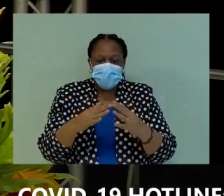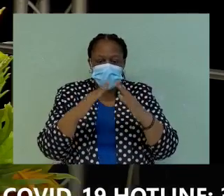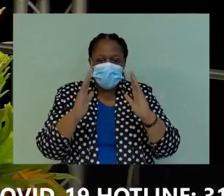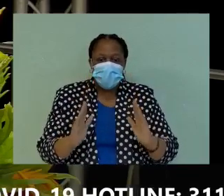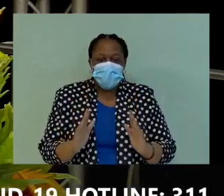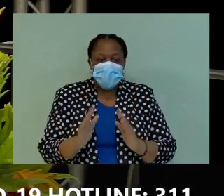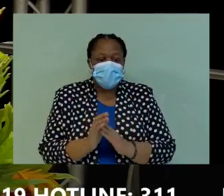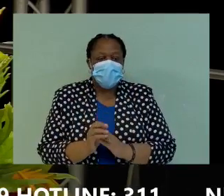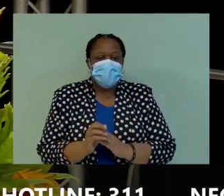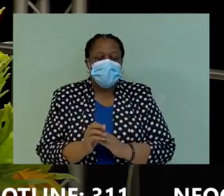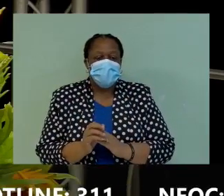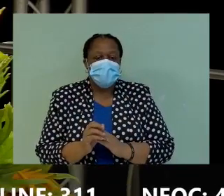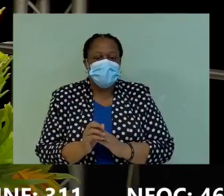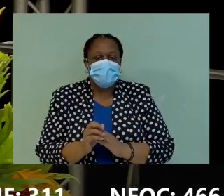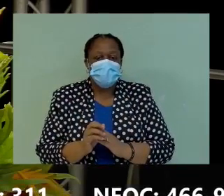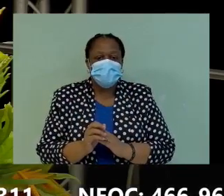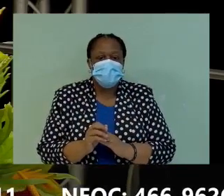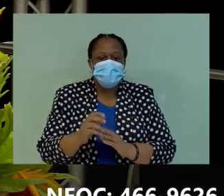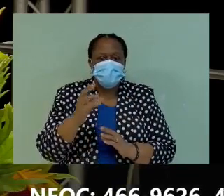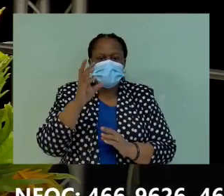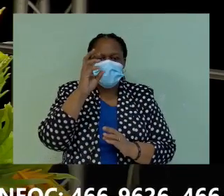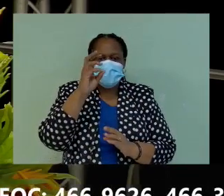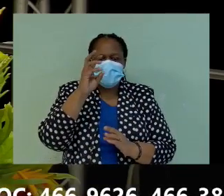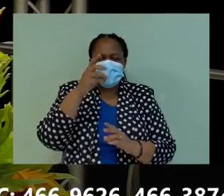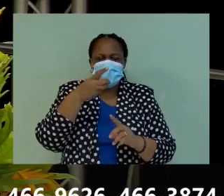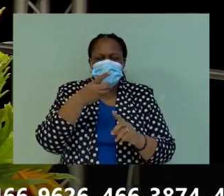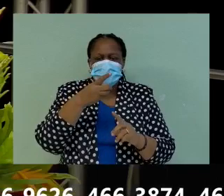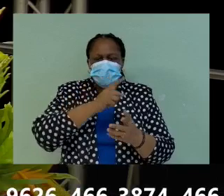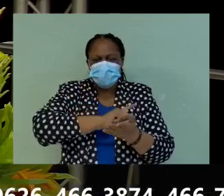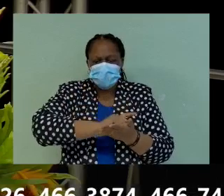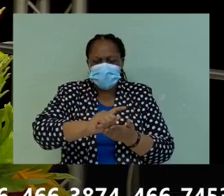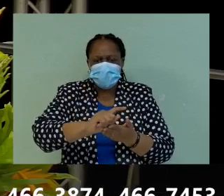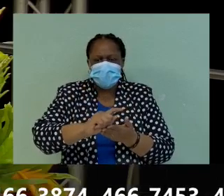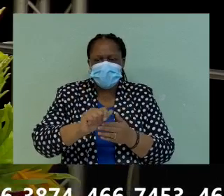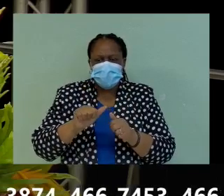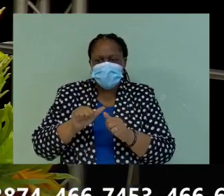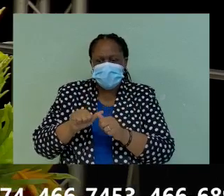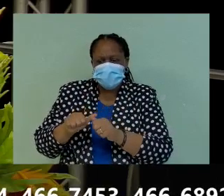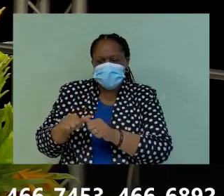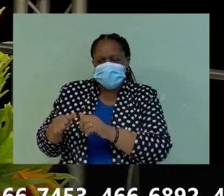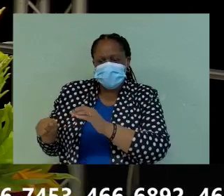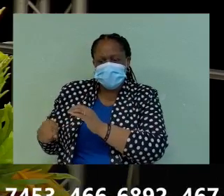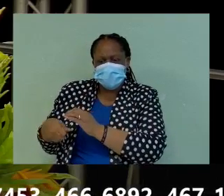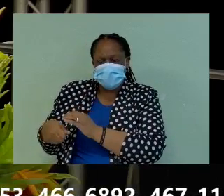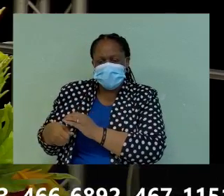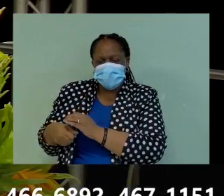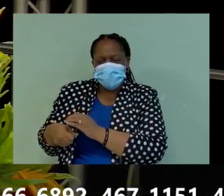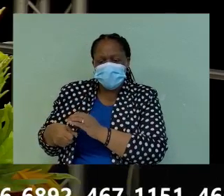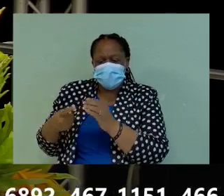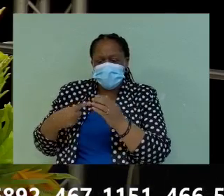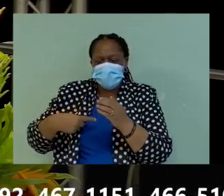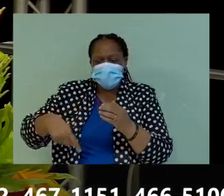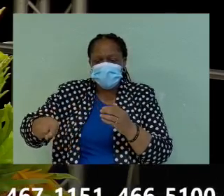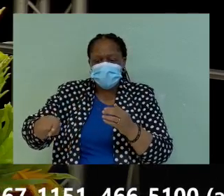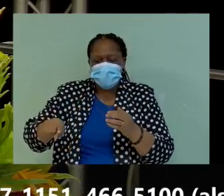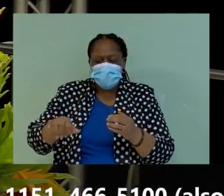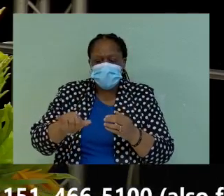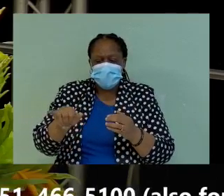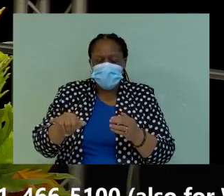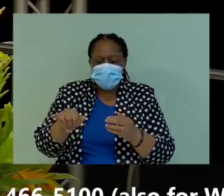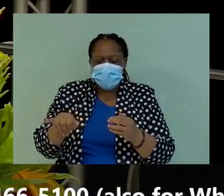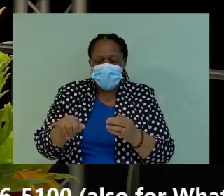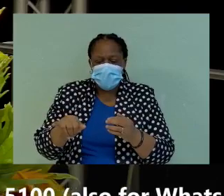materialize. For 6 weeks, I remained isolated. I could only venture out to my porch or my backyard,